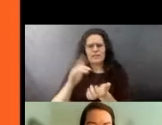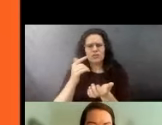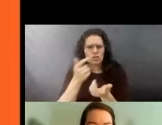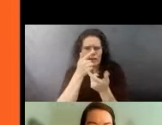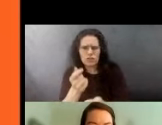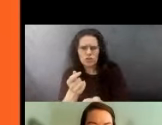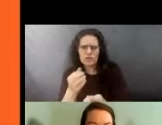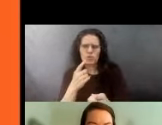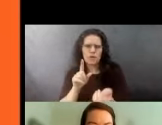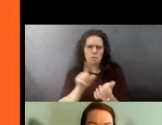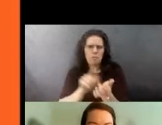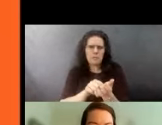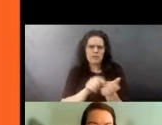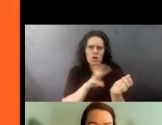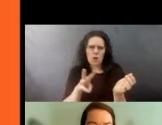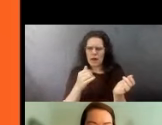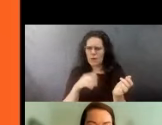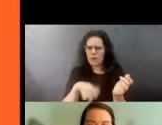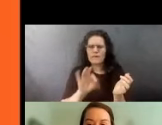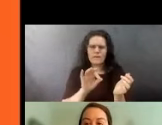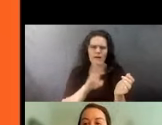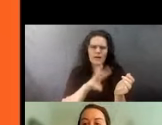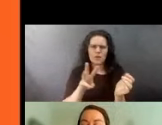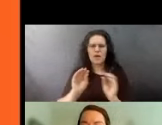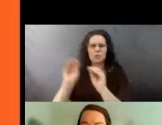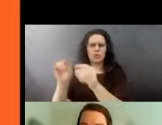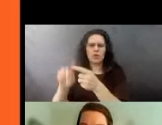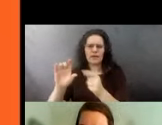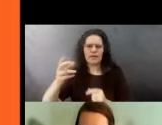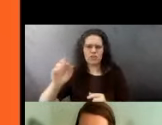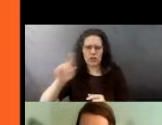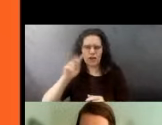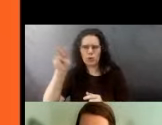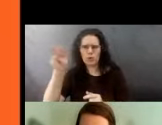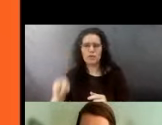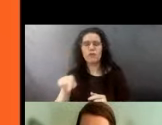available online. I can try and post the link in the chat when we're finished.